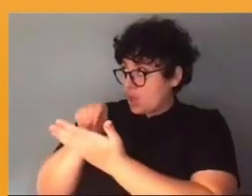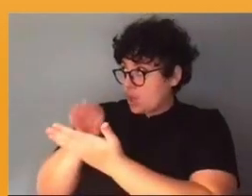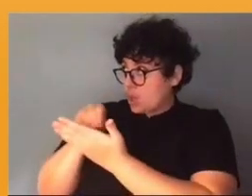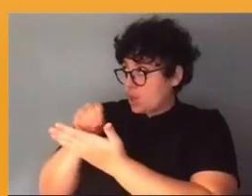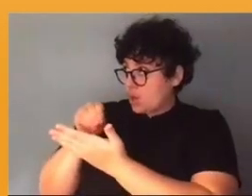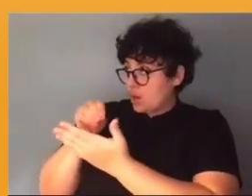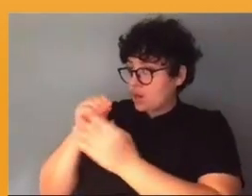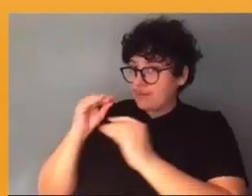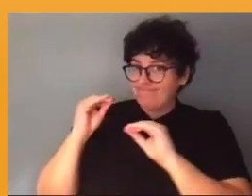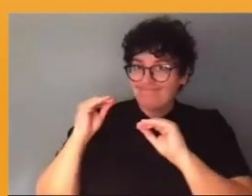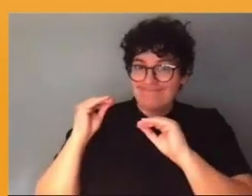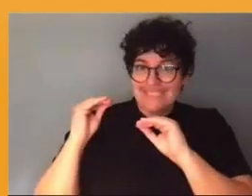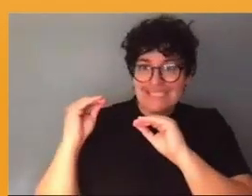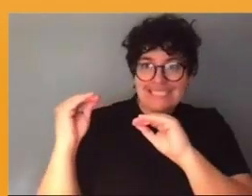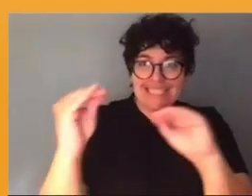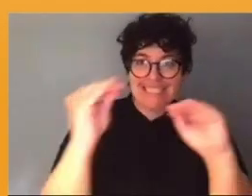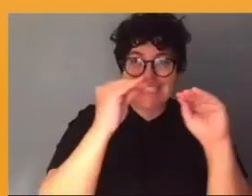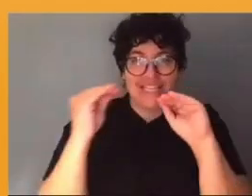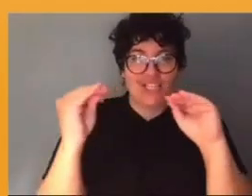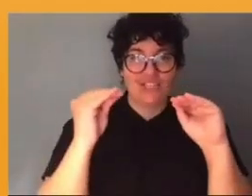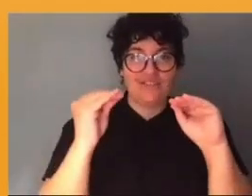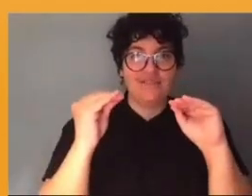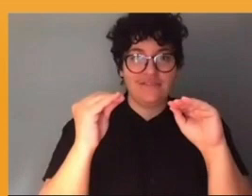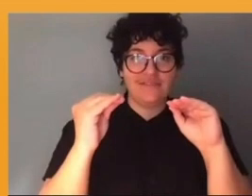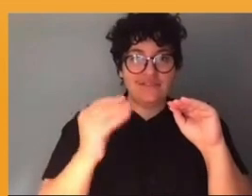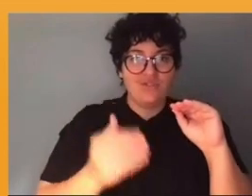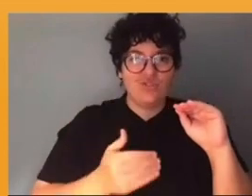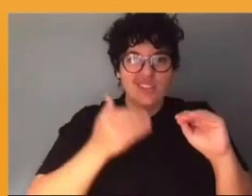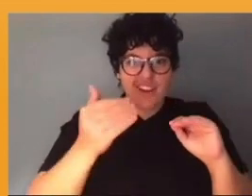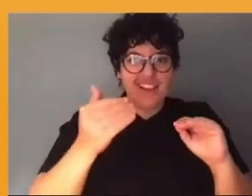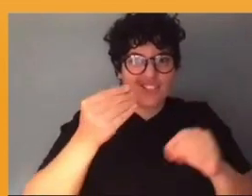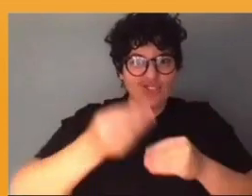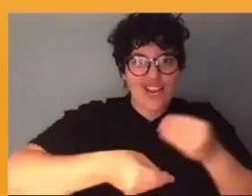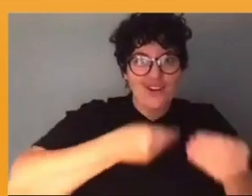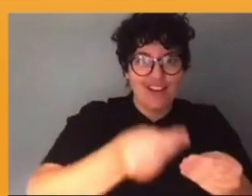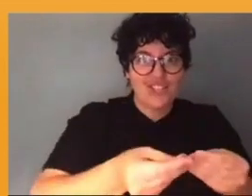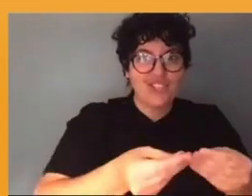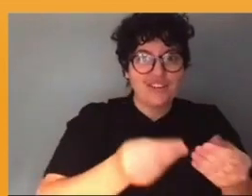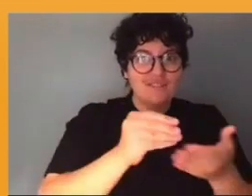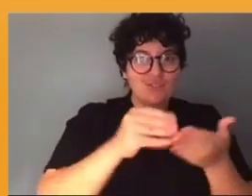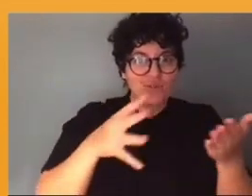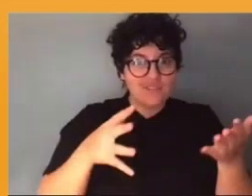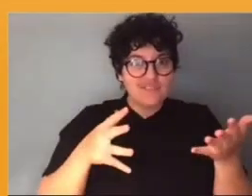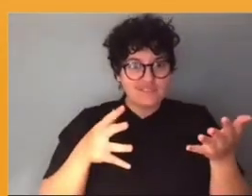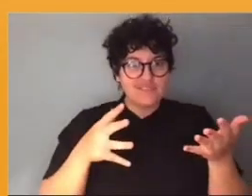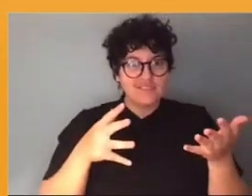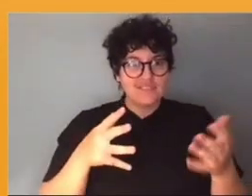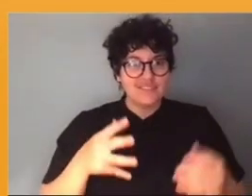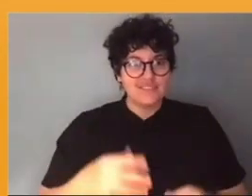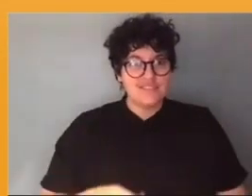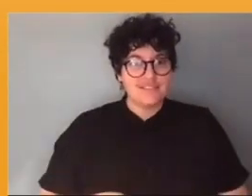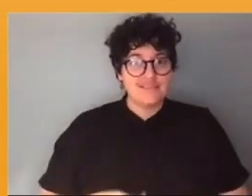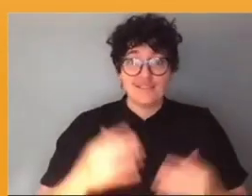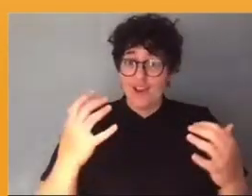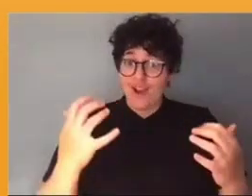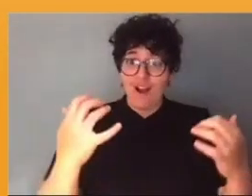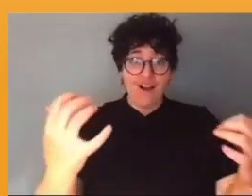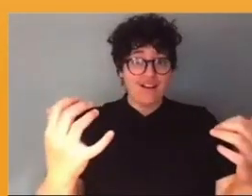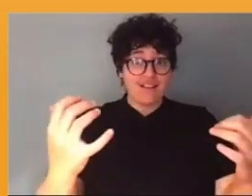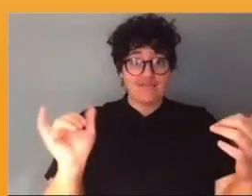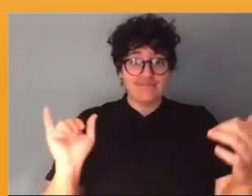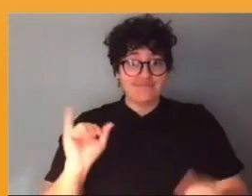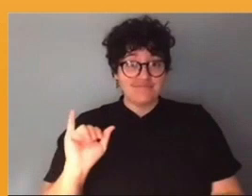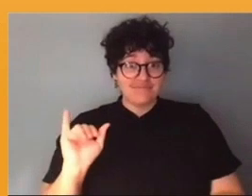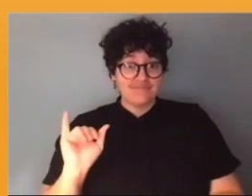to the next generation of the students and to the audience